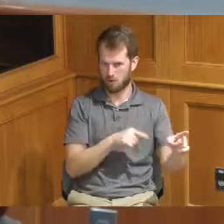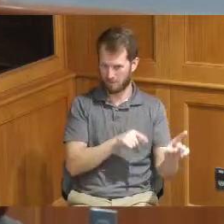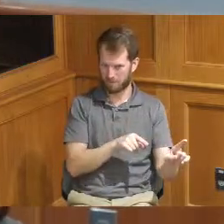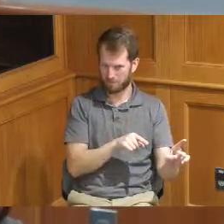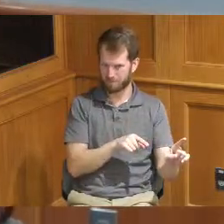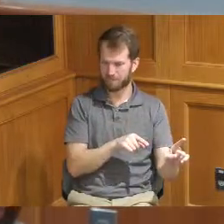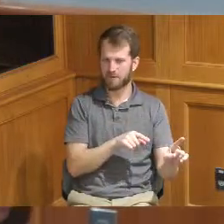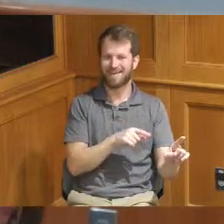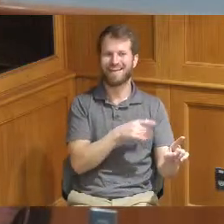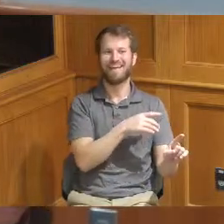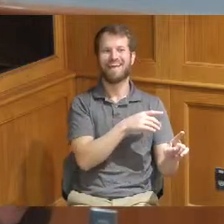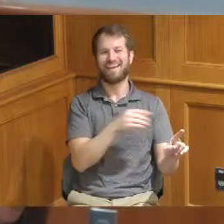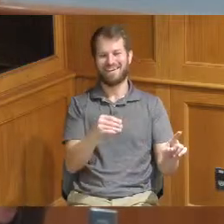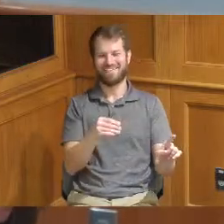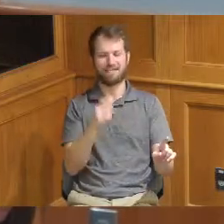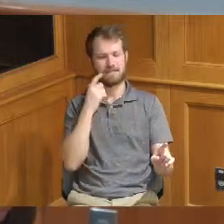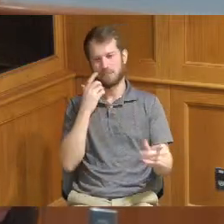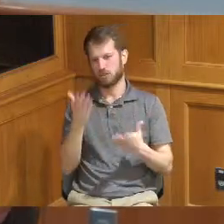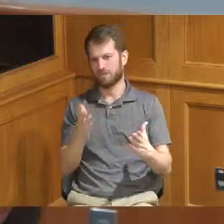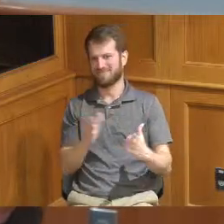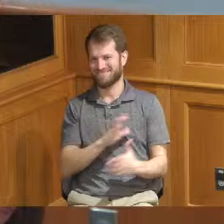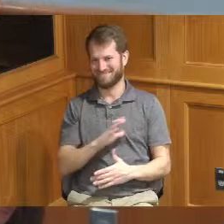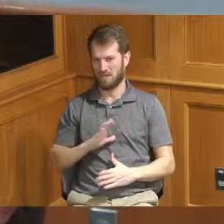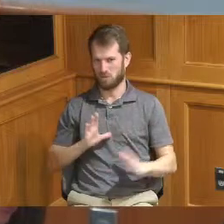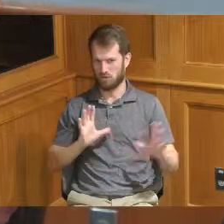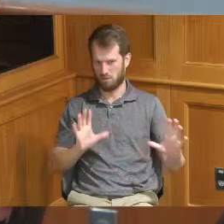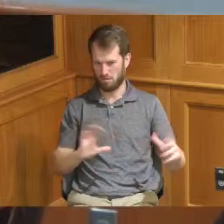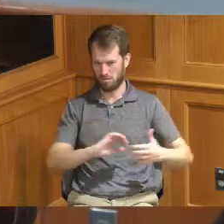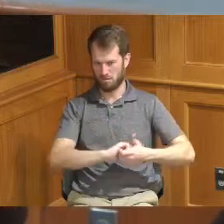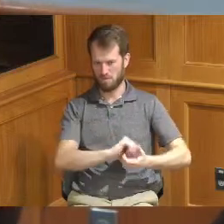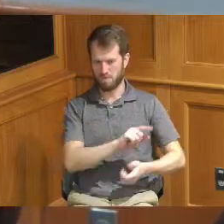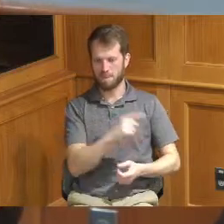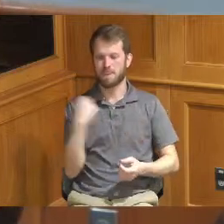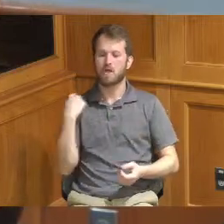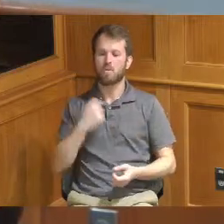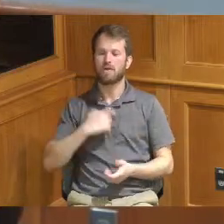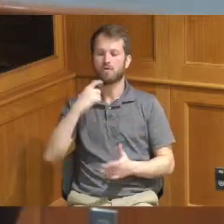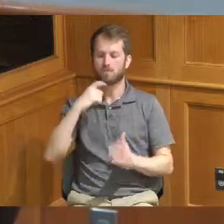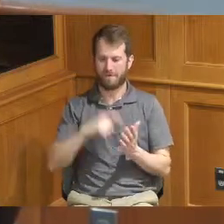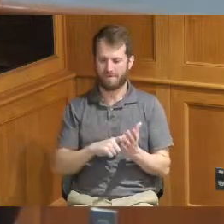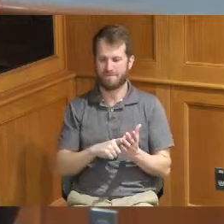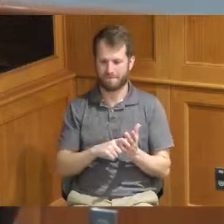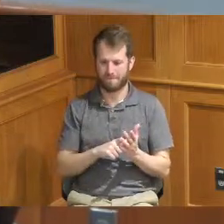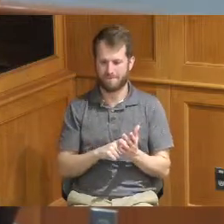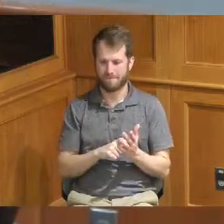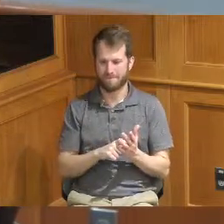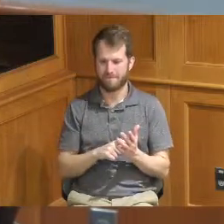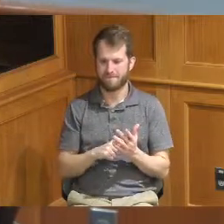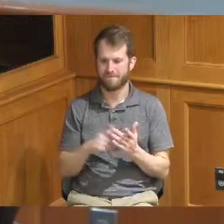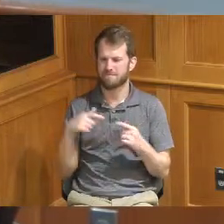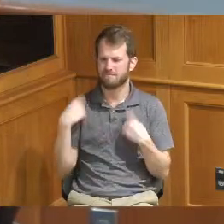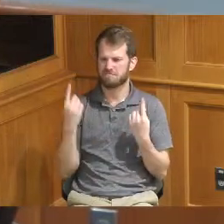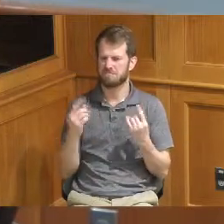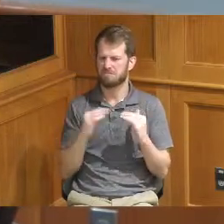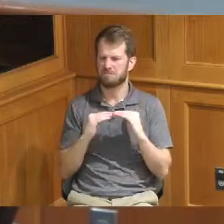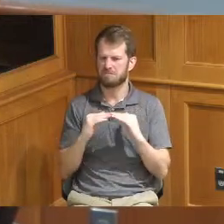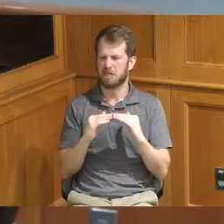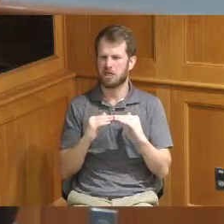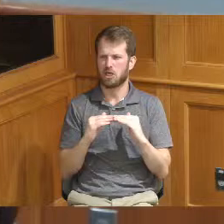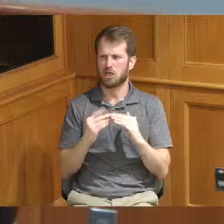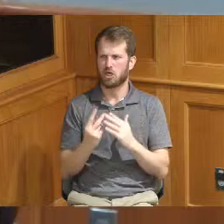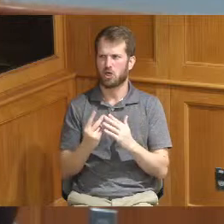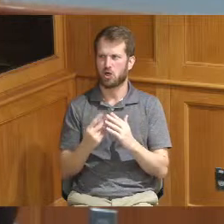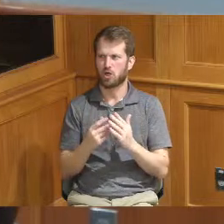the Addiction Services Council. We recognized, because we've been doing peer support or peer